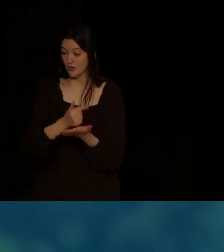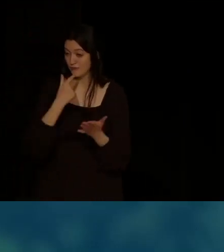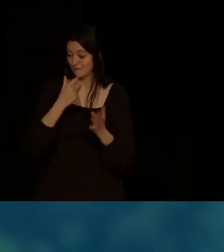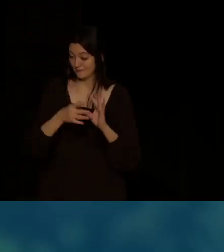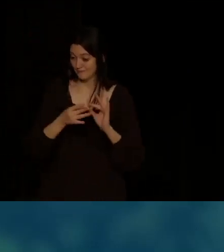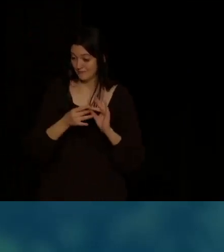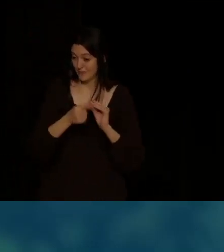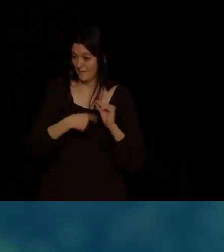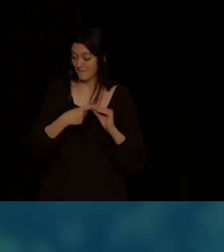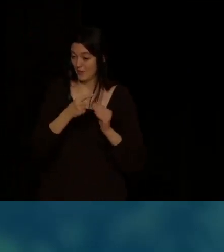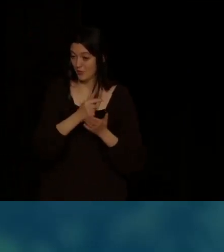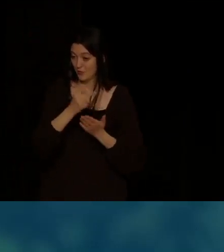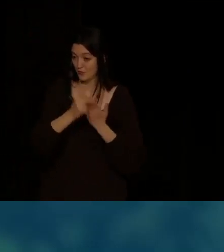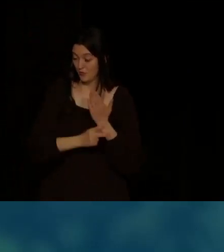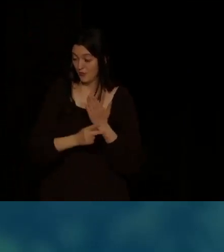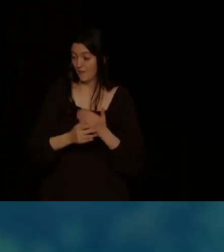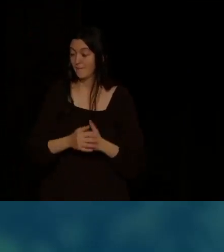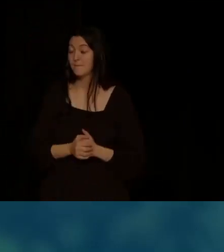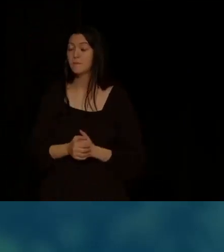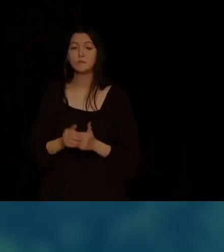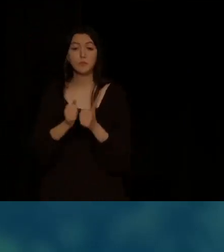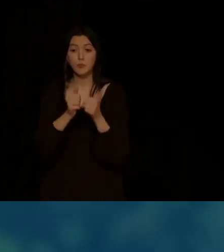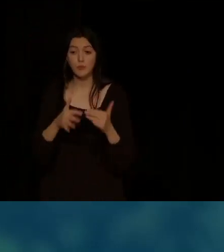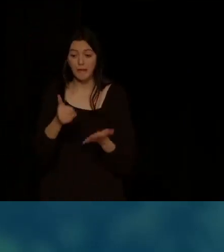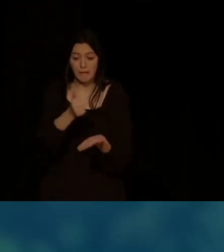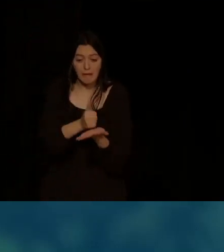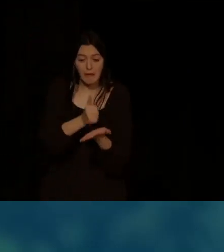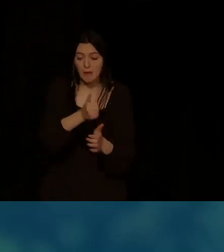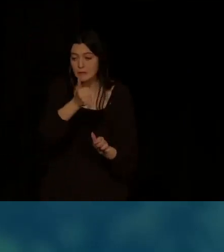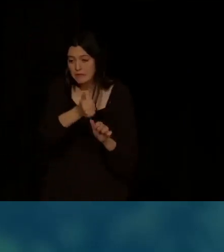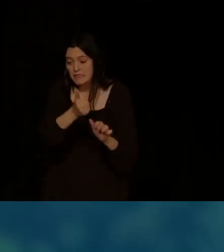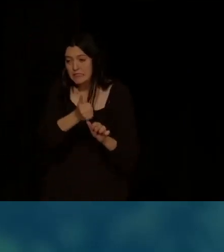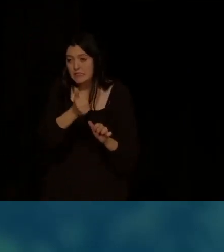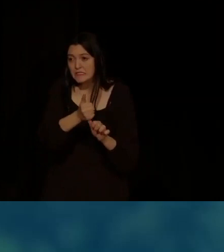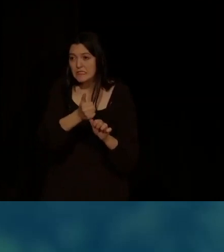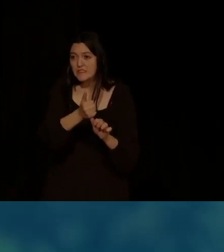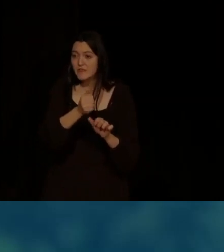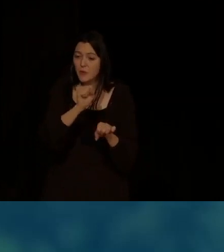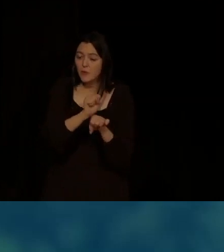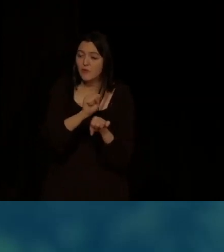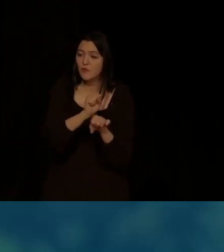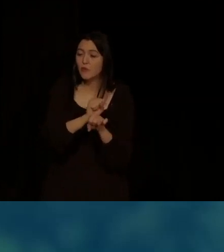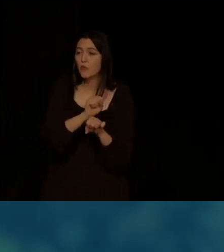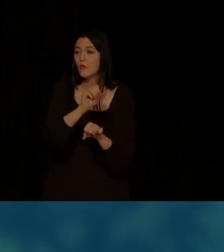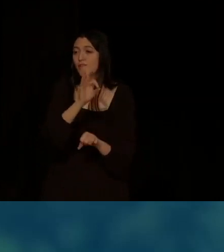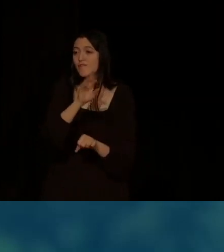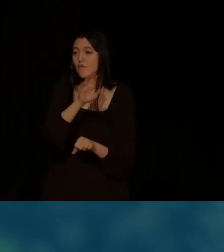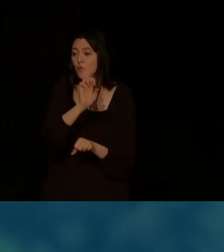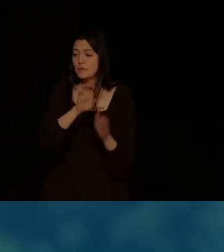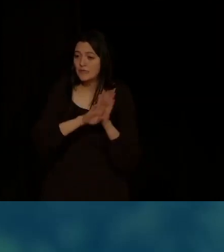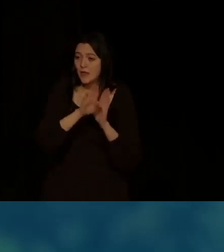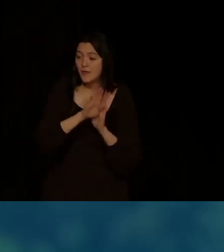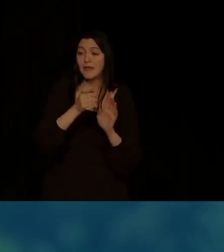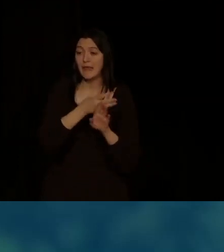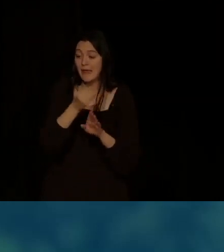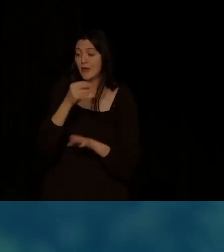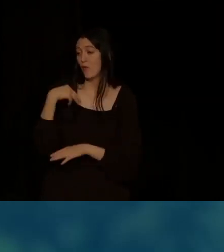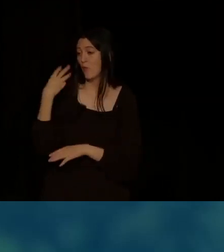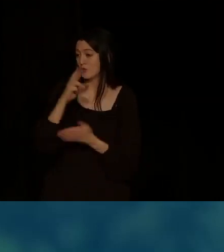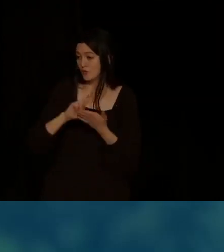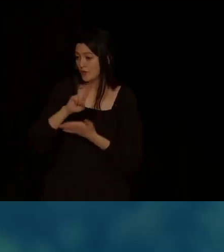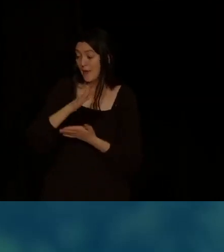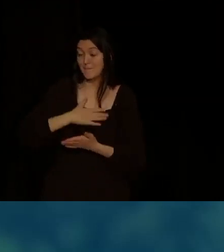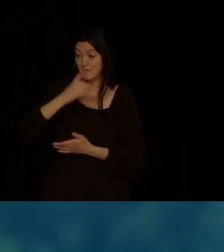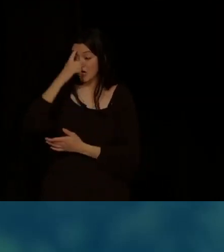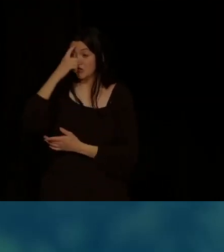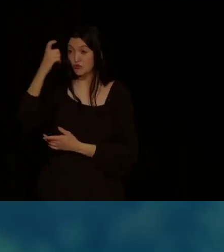about the program. Without the help and assistance from Workforce Development and Washington University, my dreams would have only